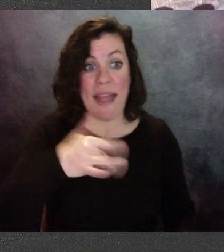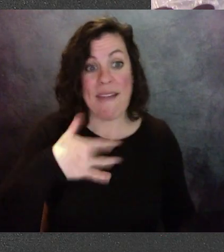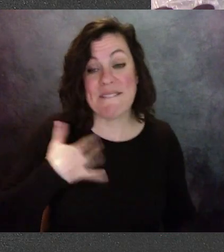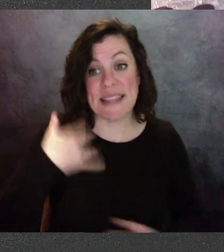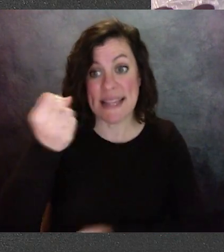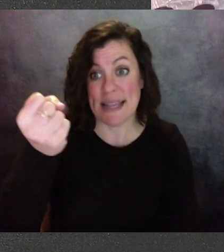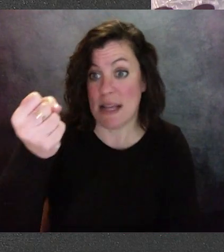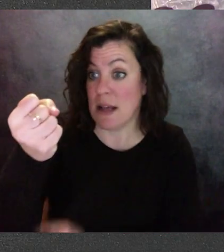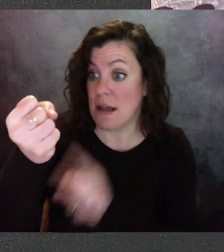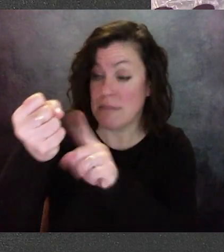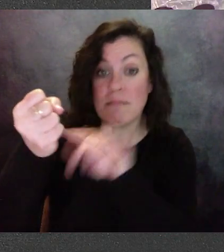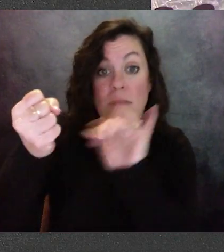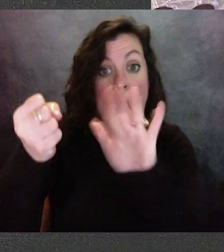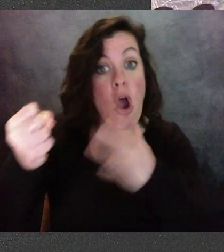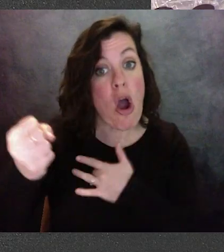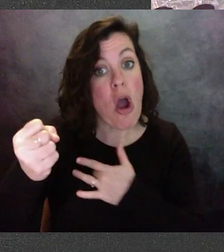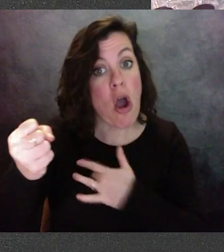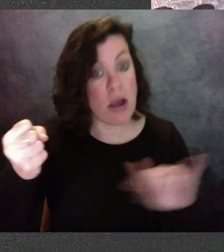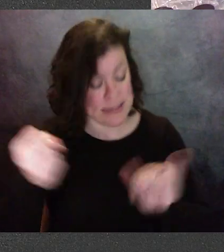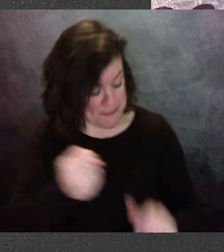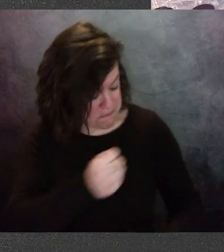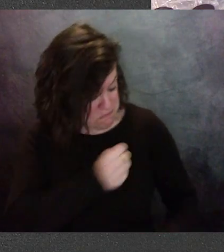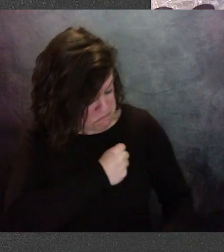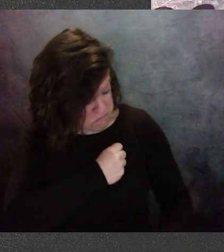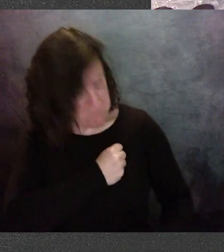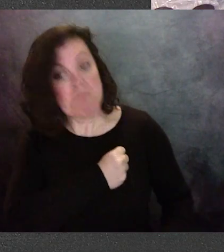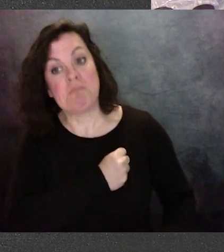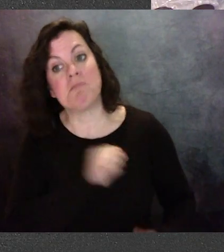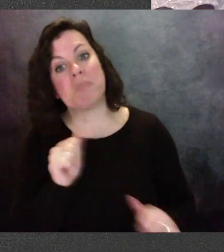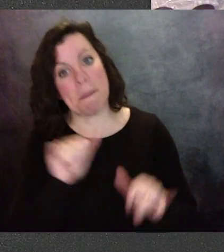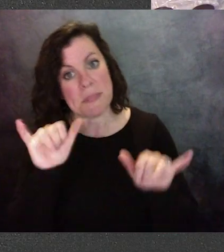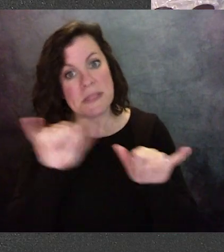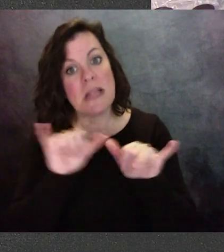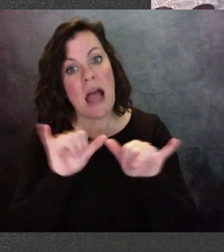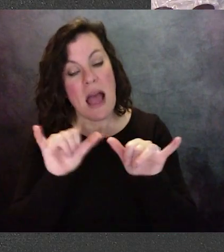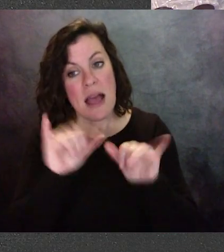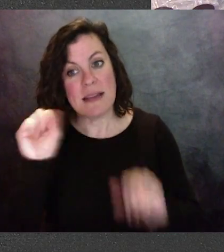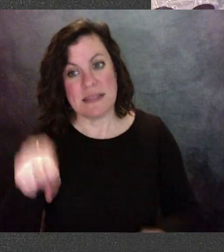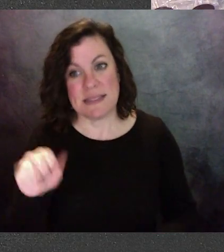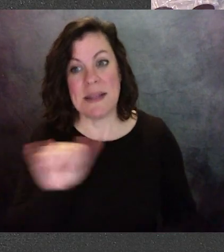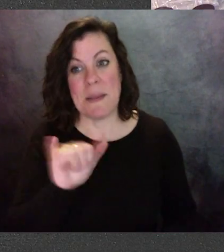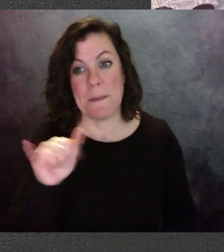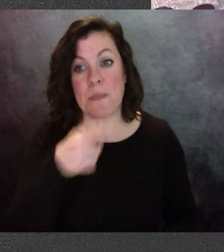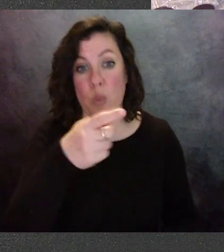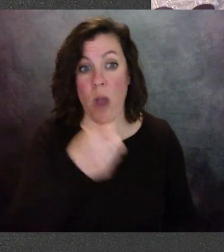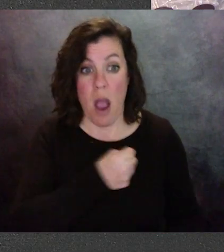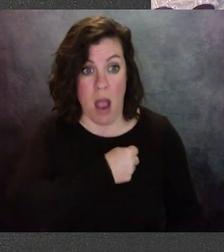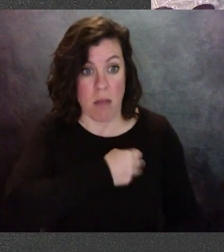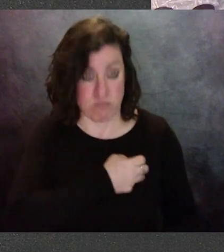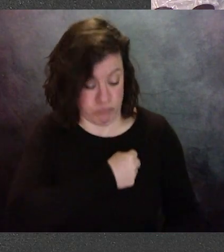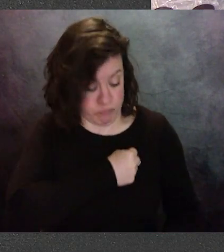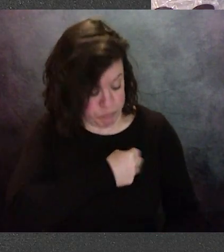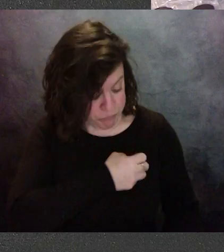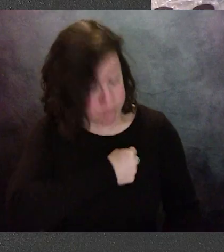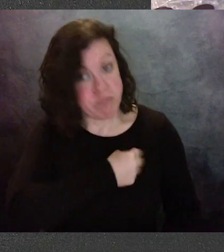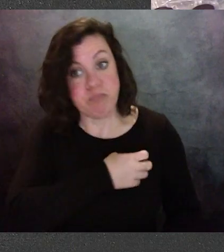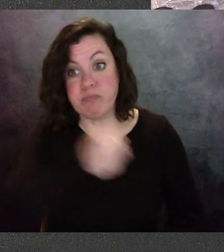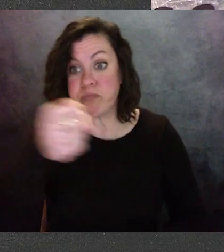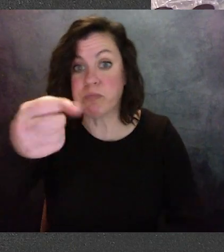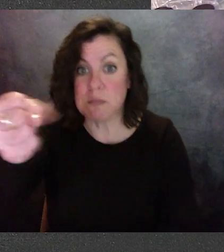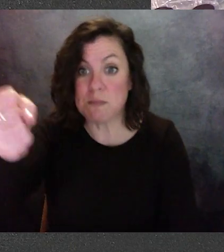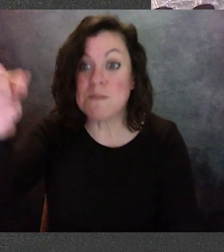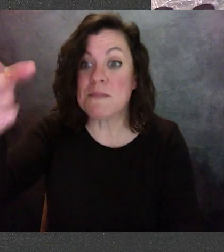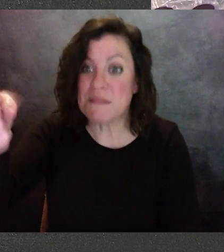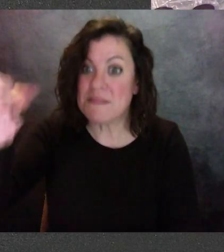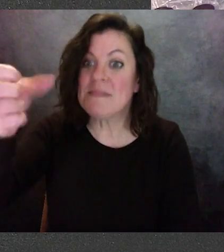That's about the size of your heart inside of you. really? Yeah, it's so cool, I didn't know right? that. And if you squeeze it like this, Boom, boom. that's like your heart pumping